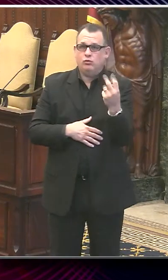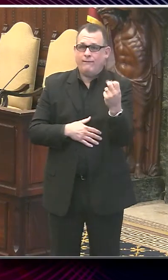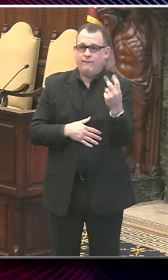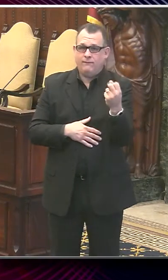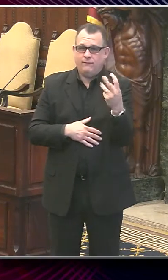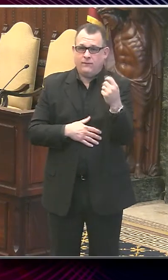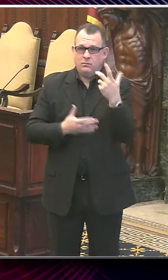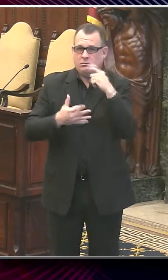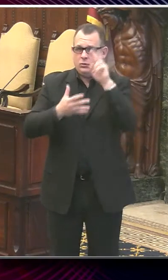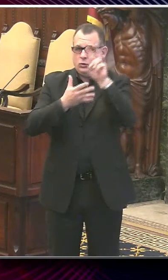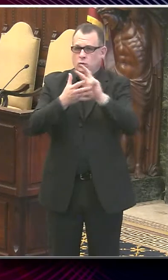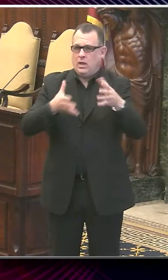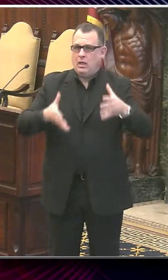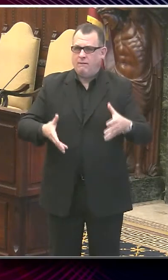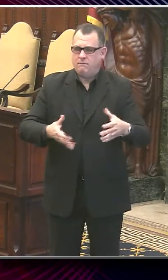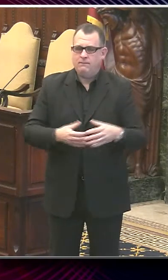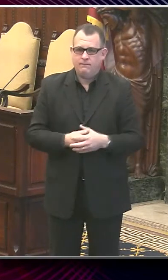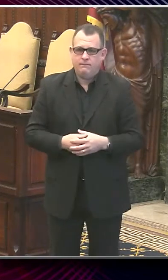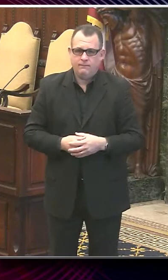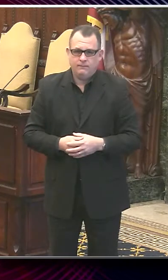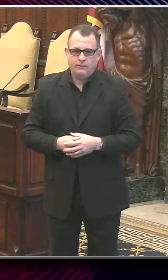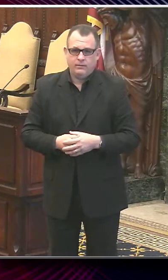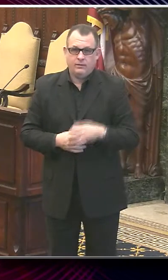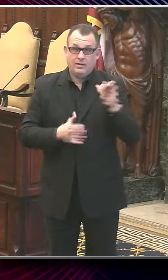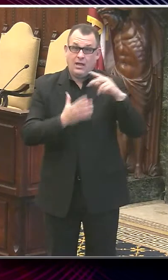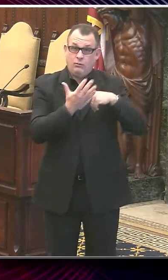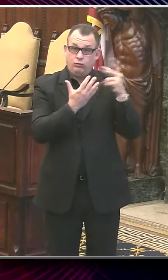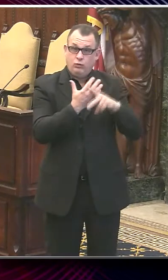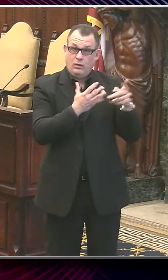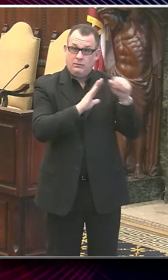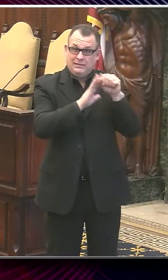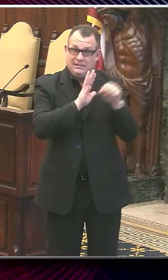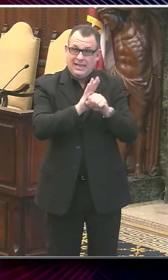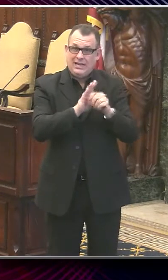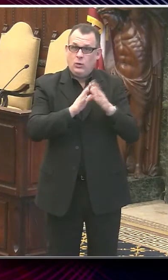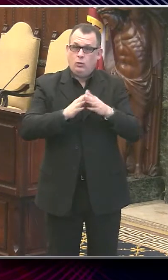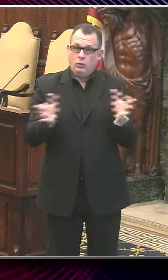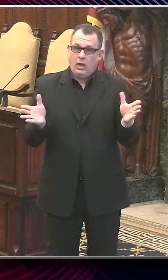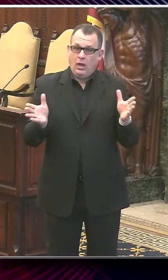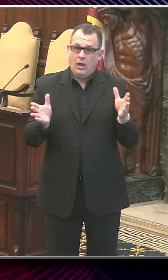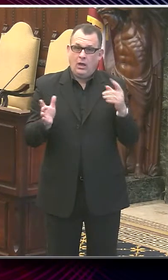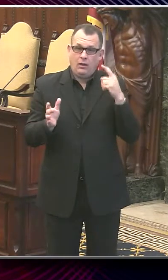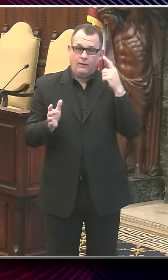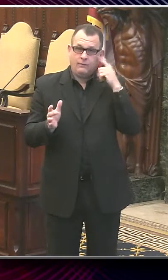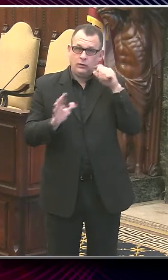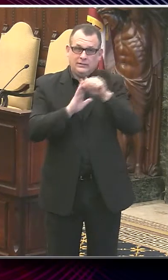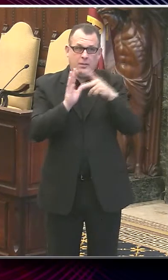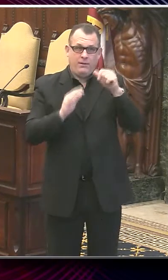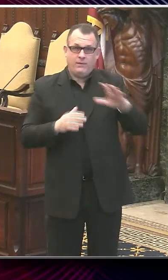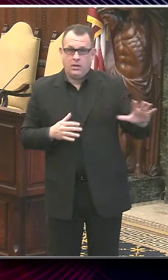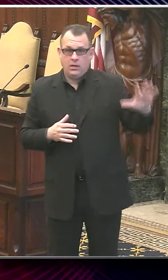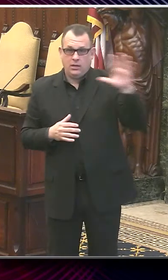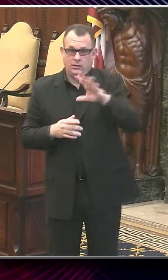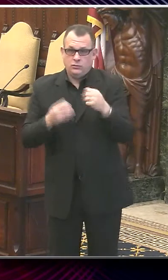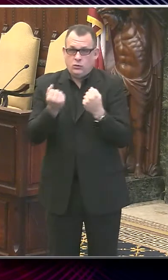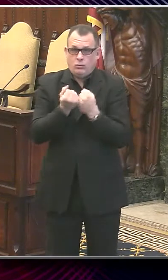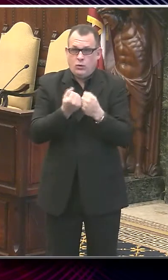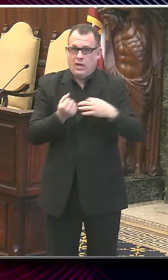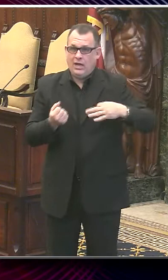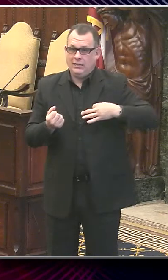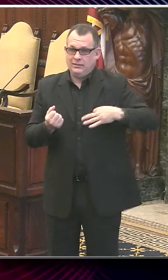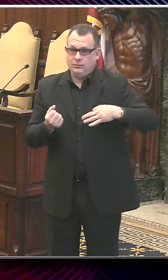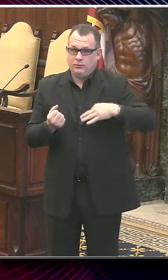left to apply. CHIRP is a statewide program created by the Commonwealth of Pennsylvania to support eligible businesses in